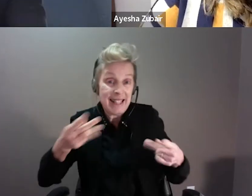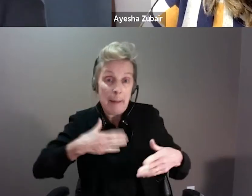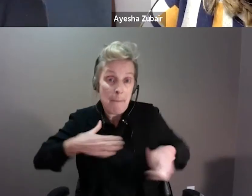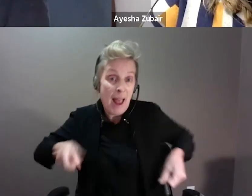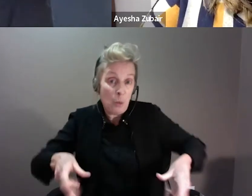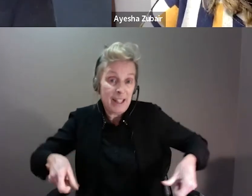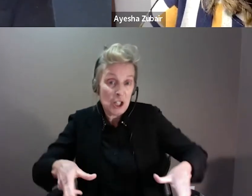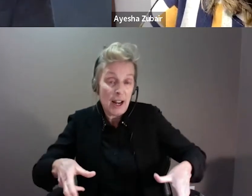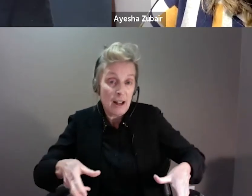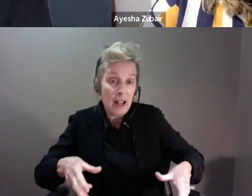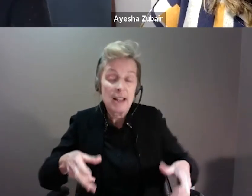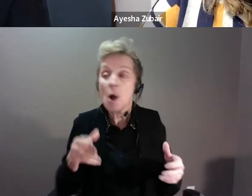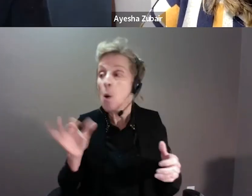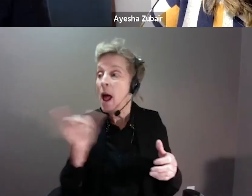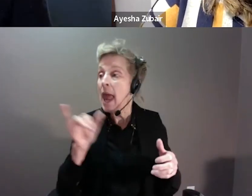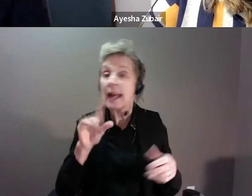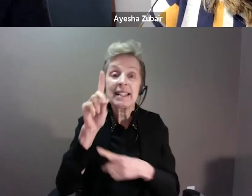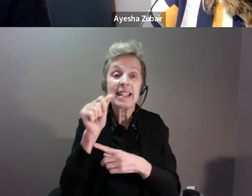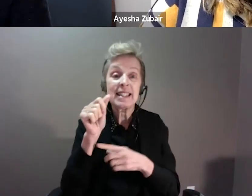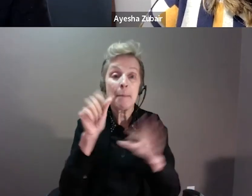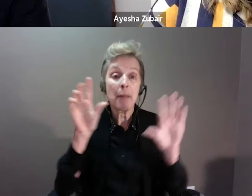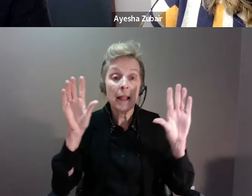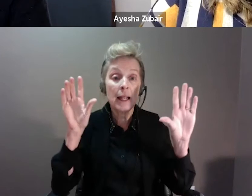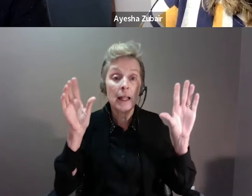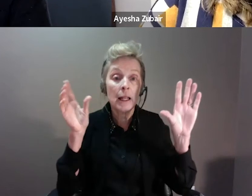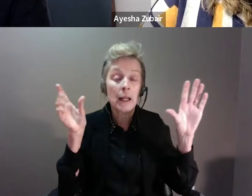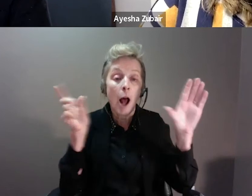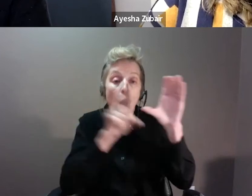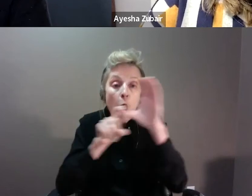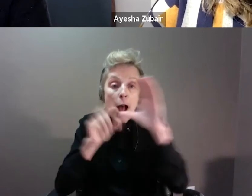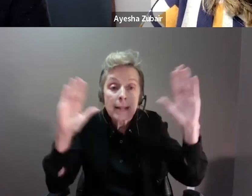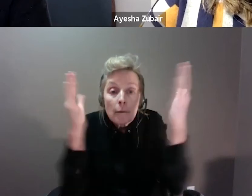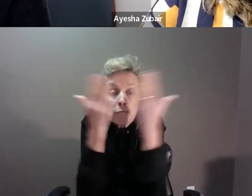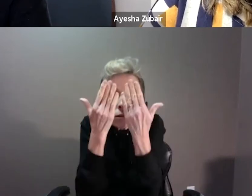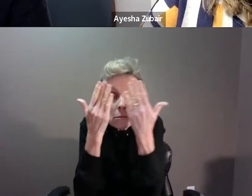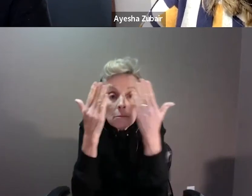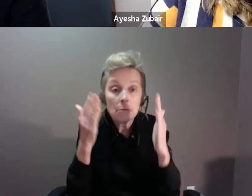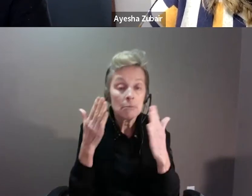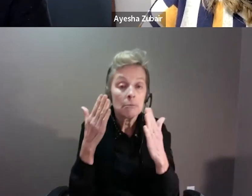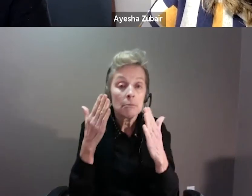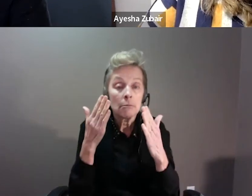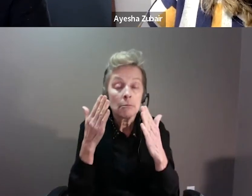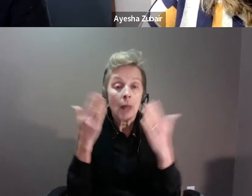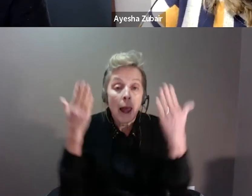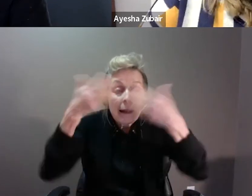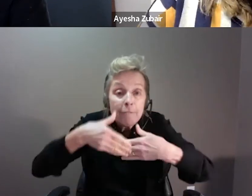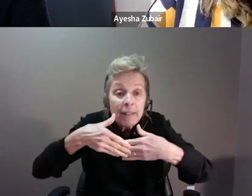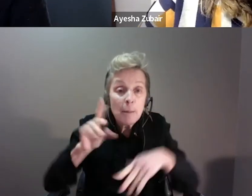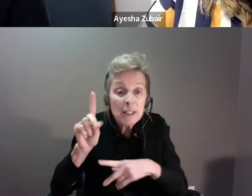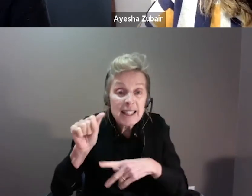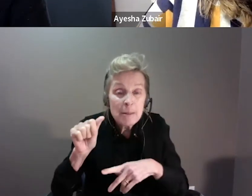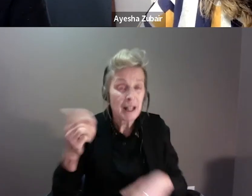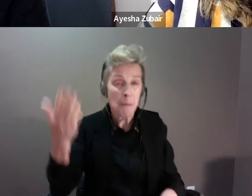went into the disability closet, right? Like all of a sudden I had an invisible disability when I've always had a disability, like